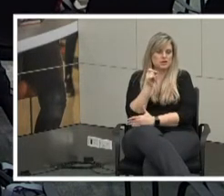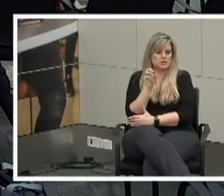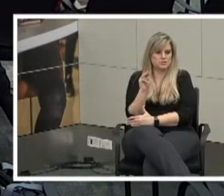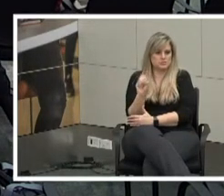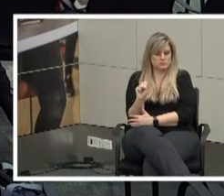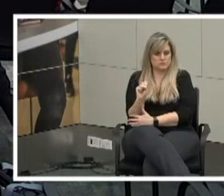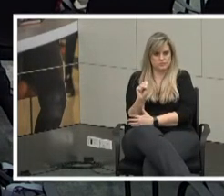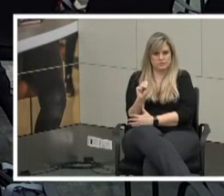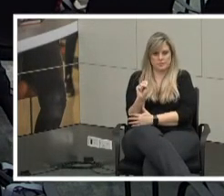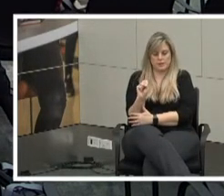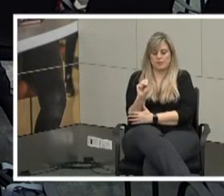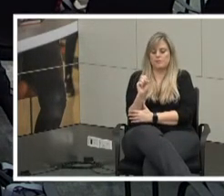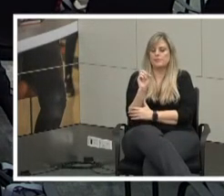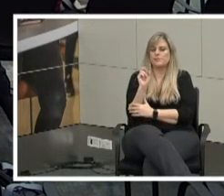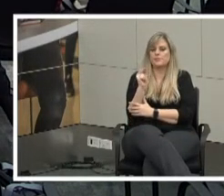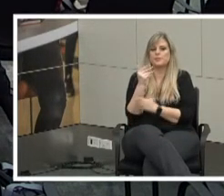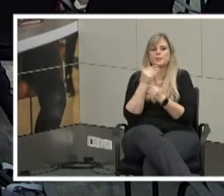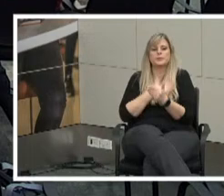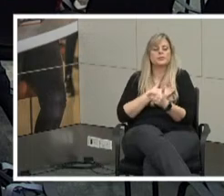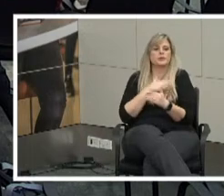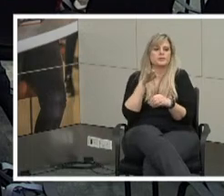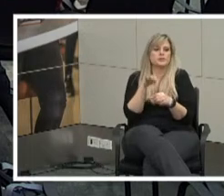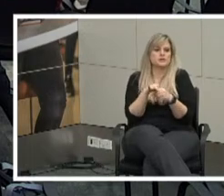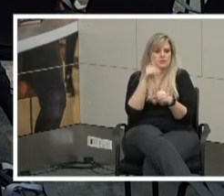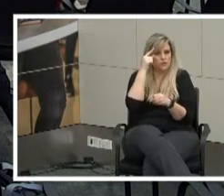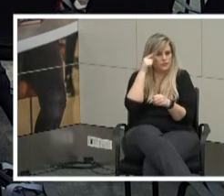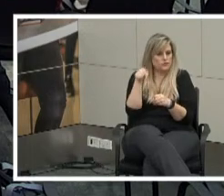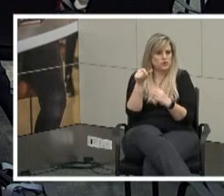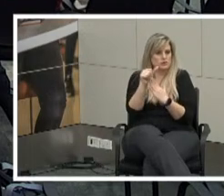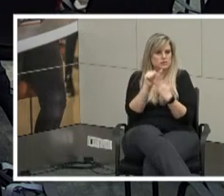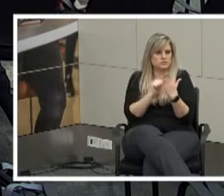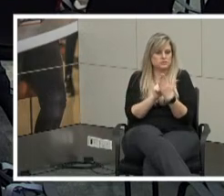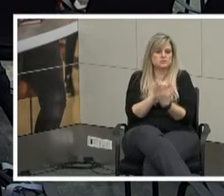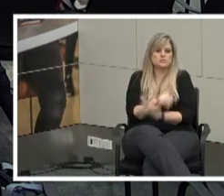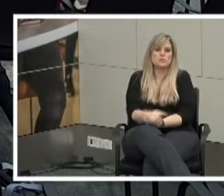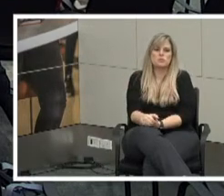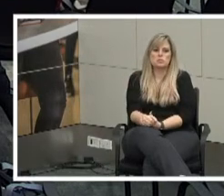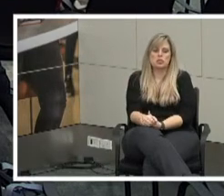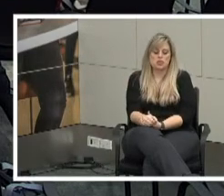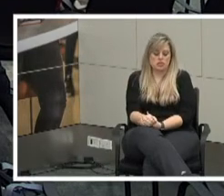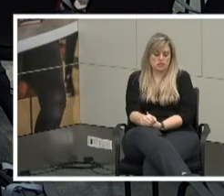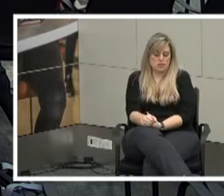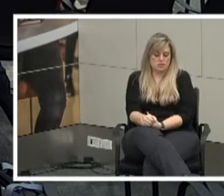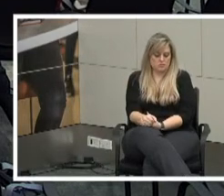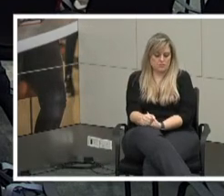items okay please vote on the consent agenda